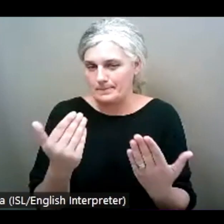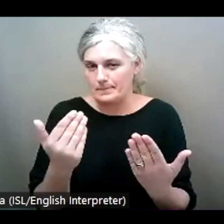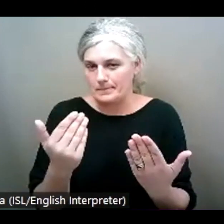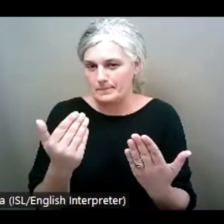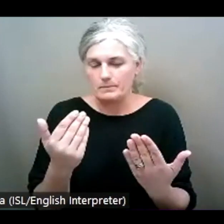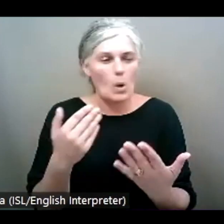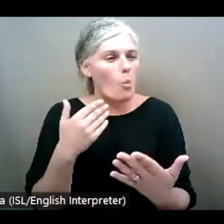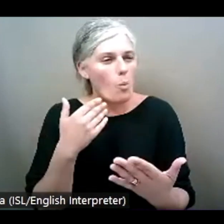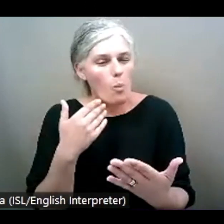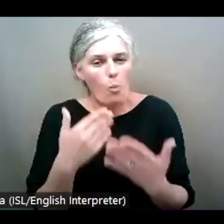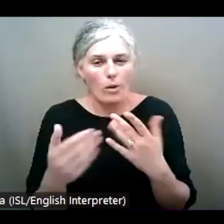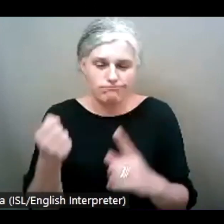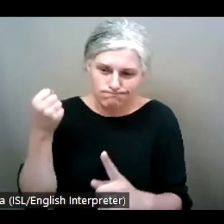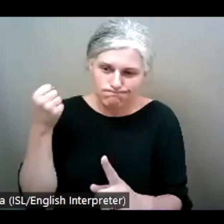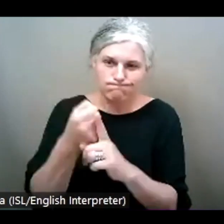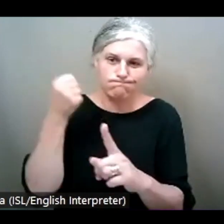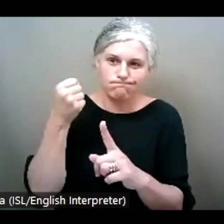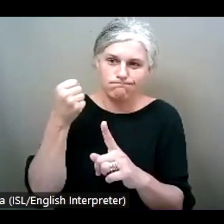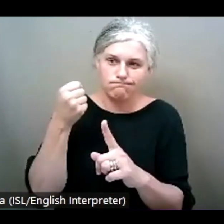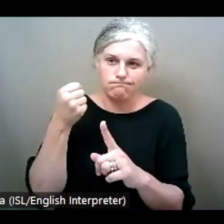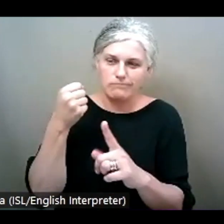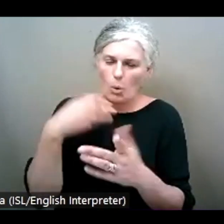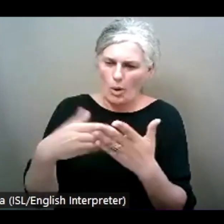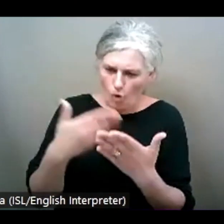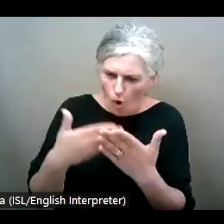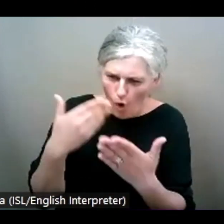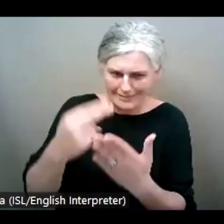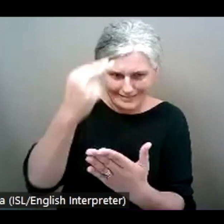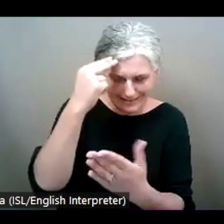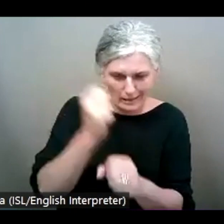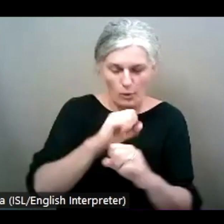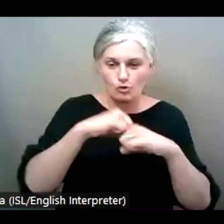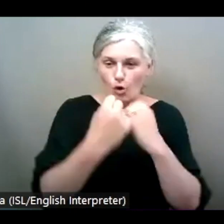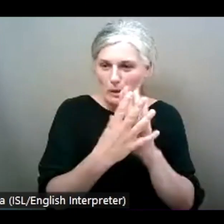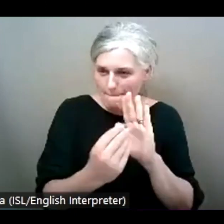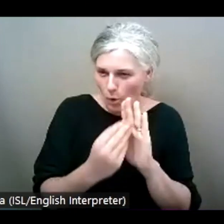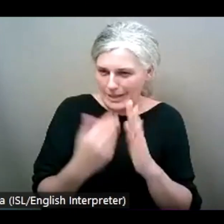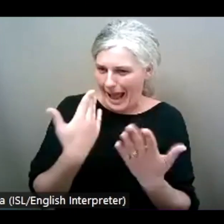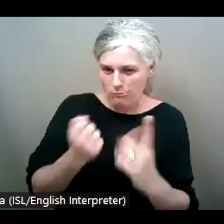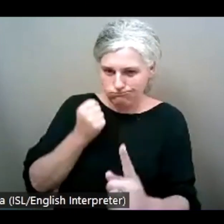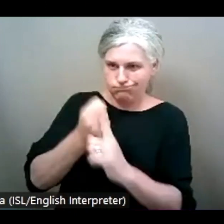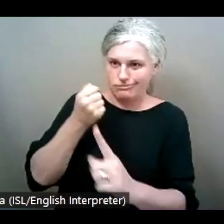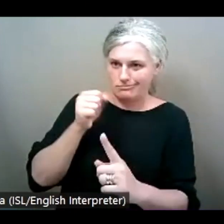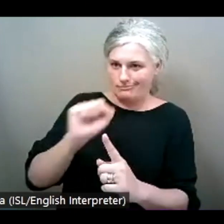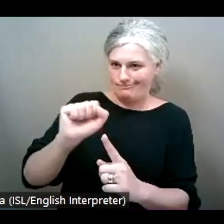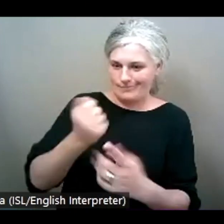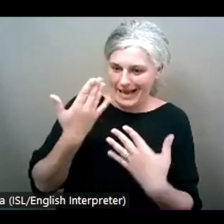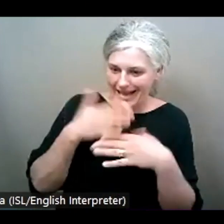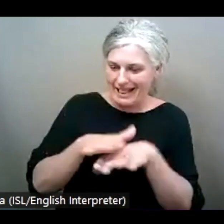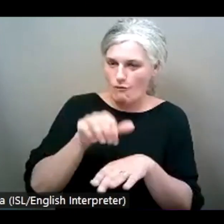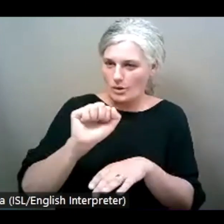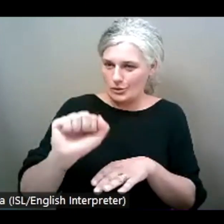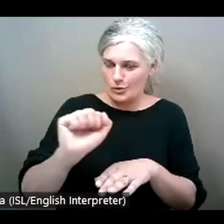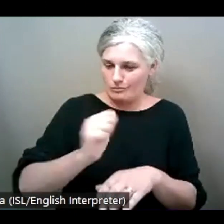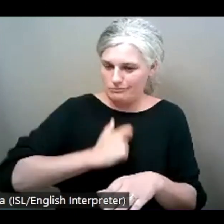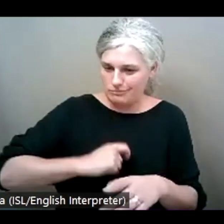What impact did learning about the social model have on you as a disabled person, and then as a